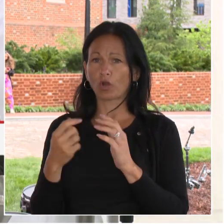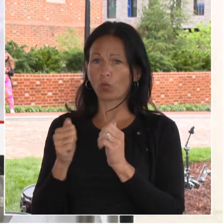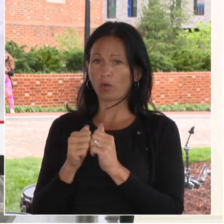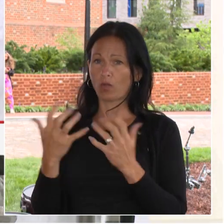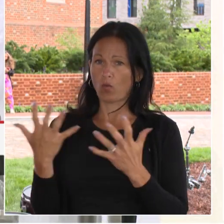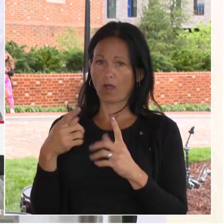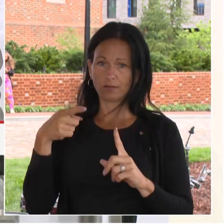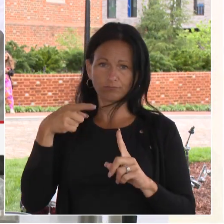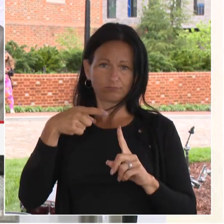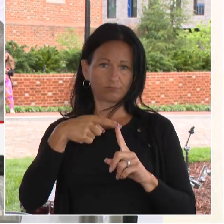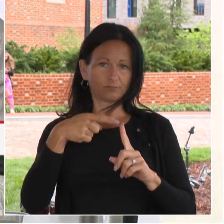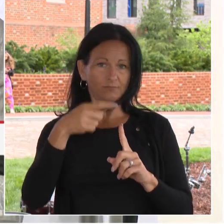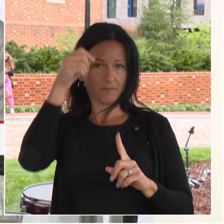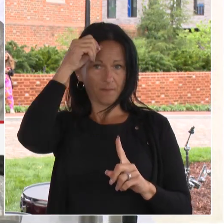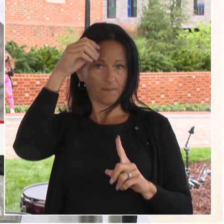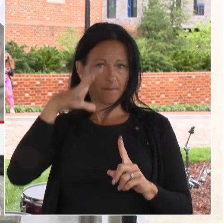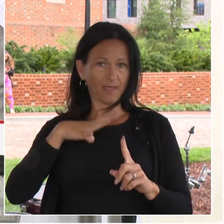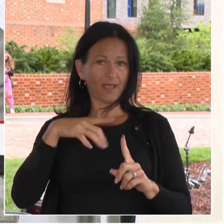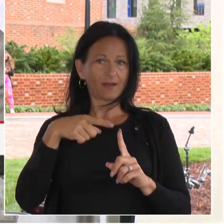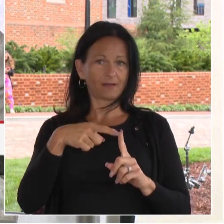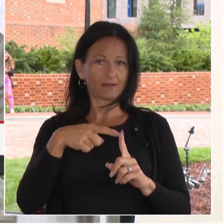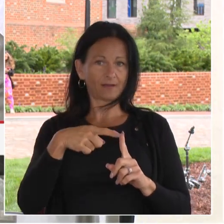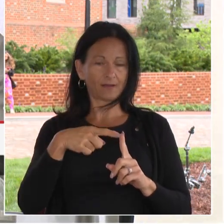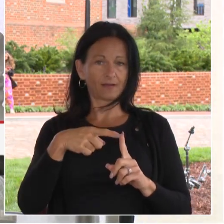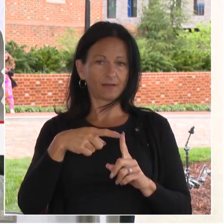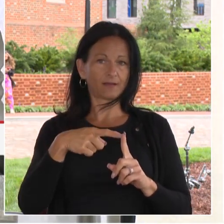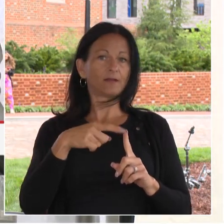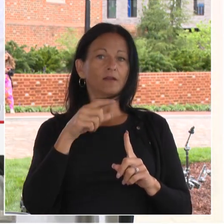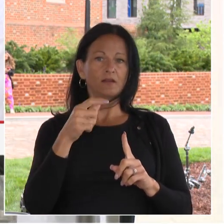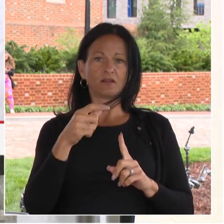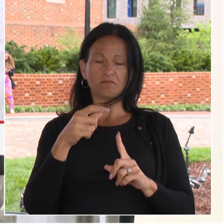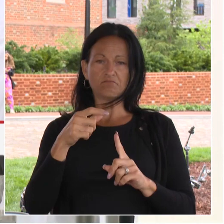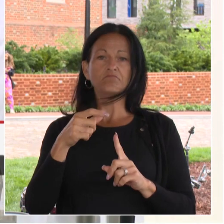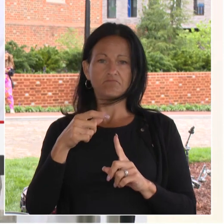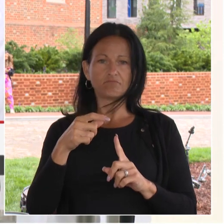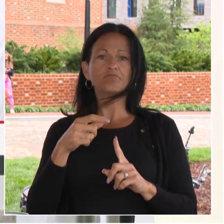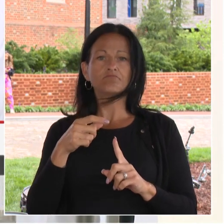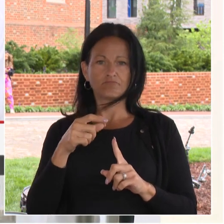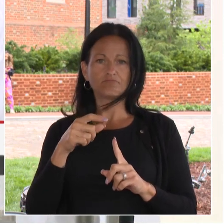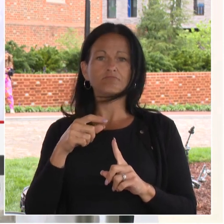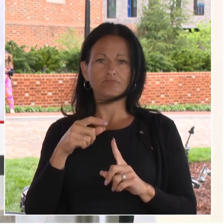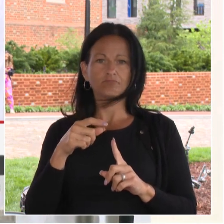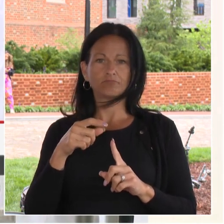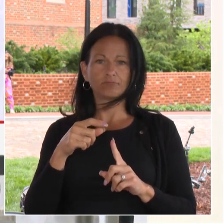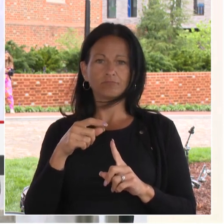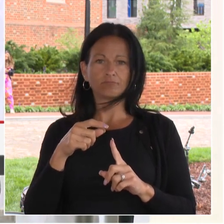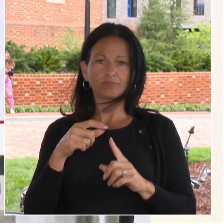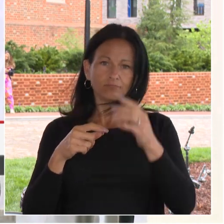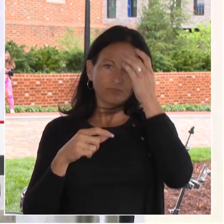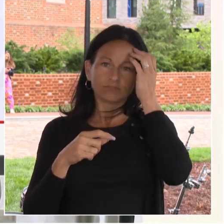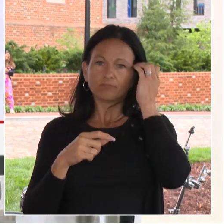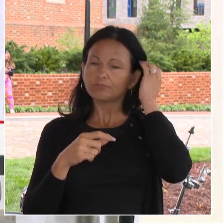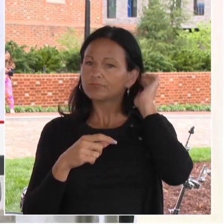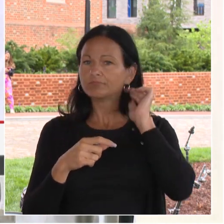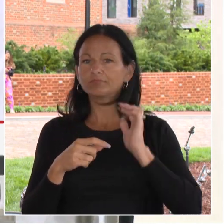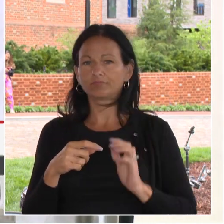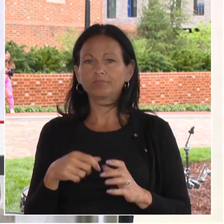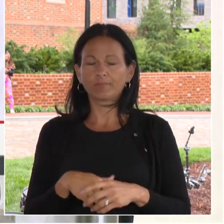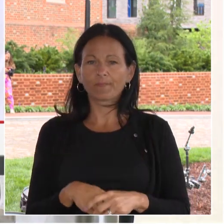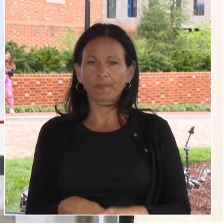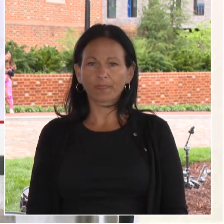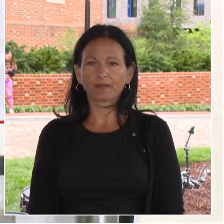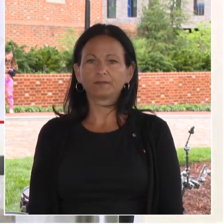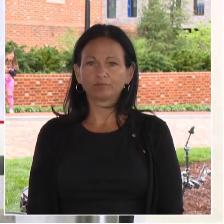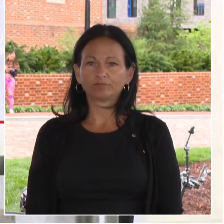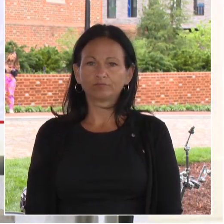enough after his retirement to come and say hi to everybody. Ralph was here at the groundbreaking, and I just can't say enough